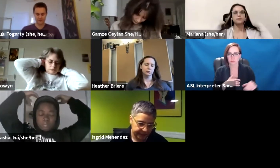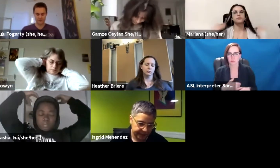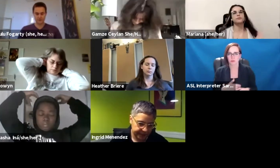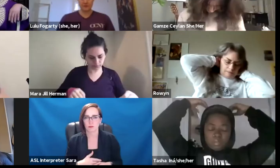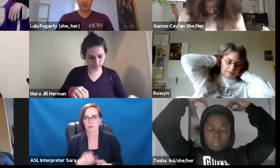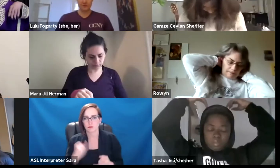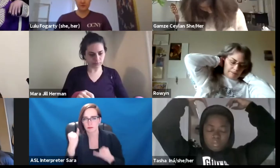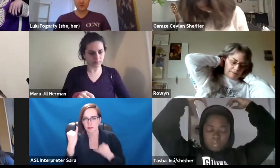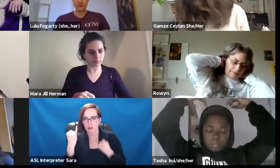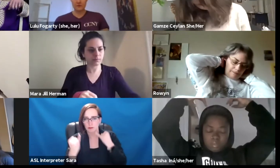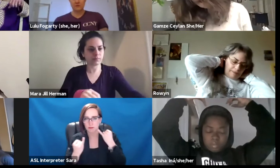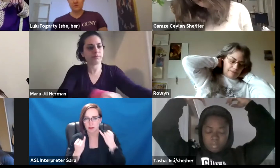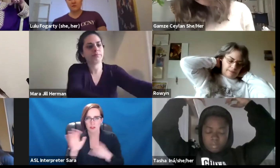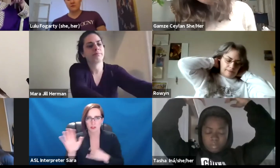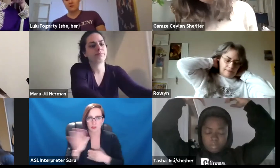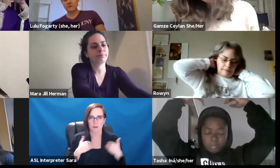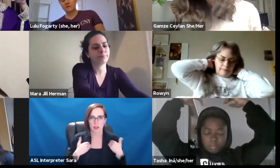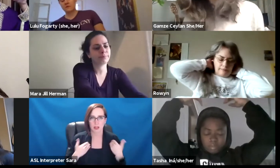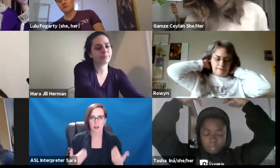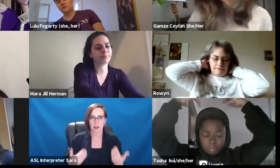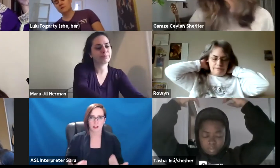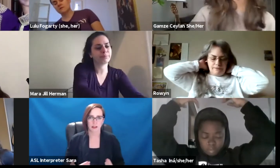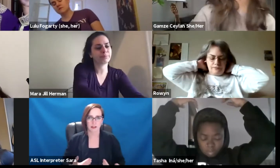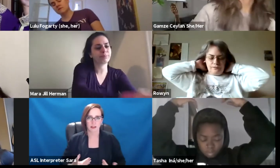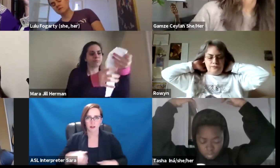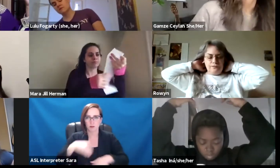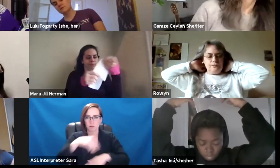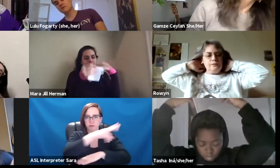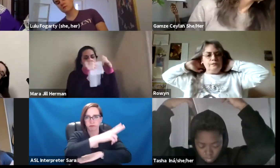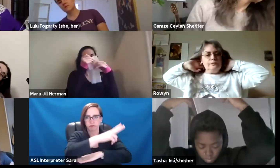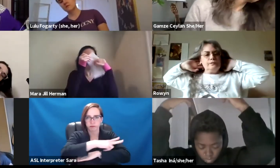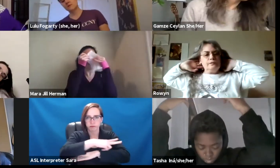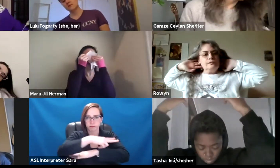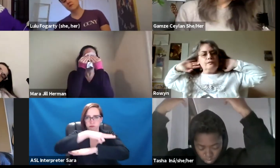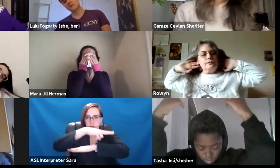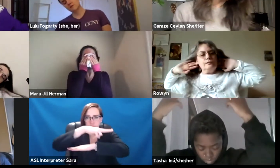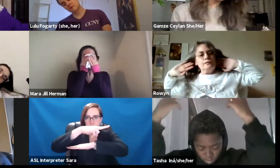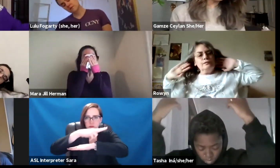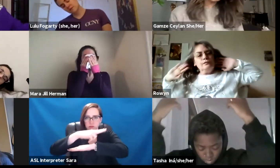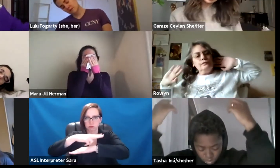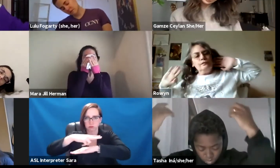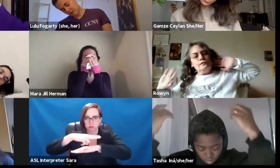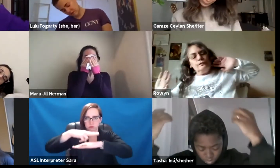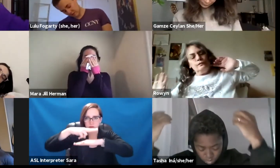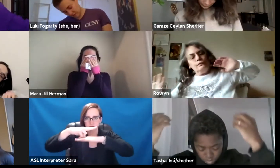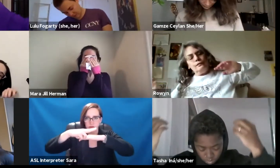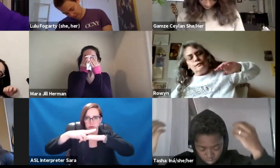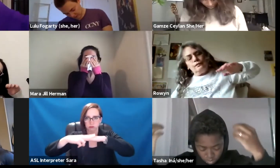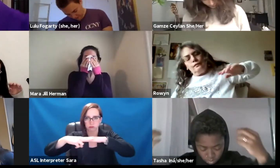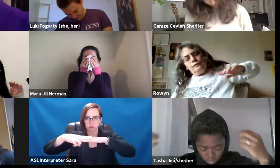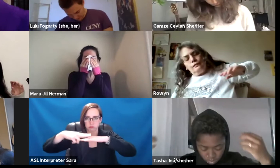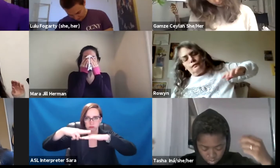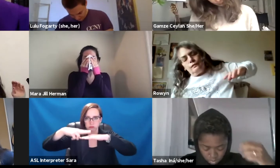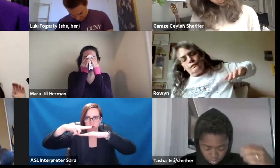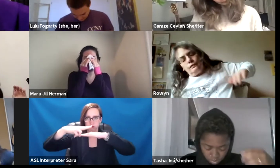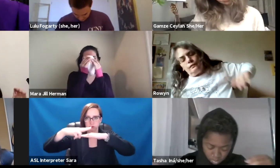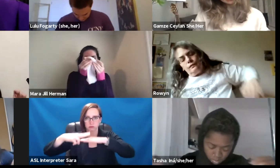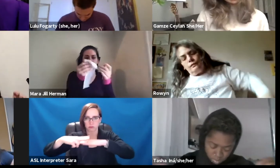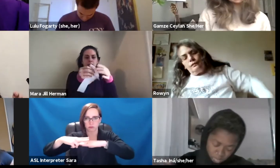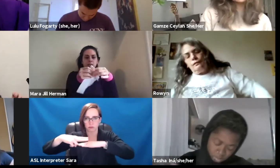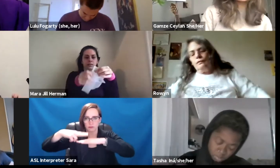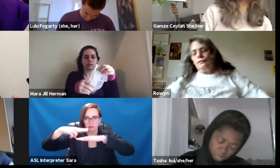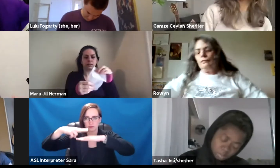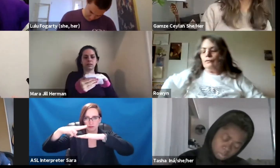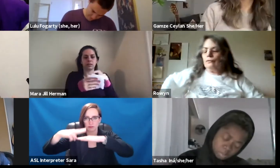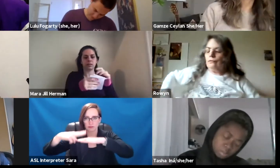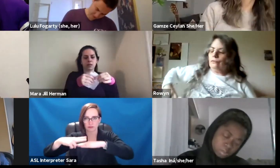Imagine your body just rolling and floating. Now I drift to you. I dream